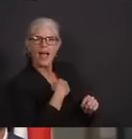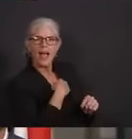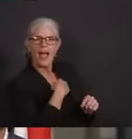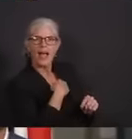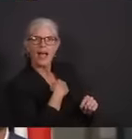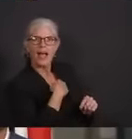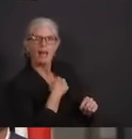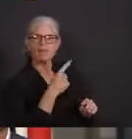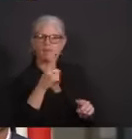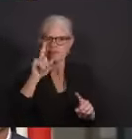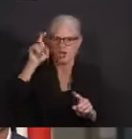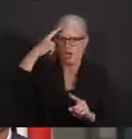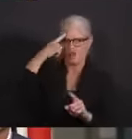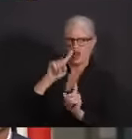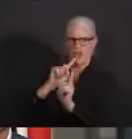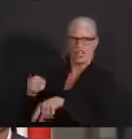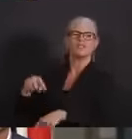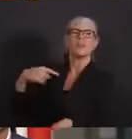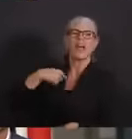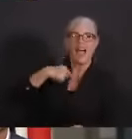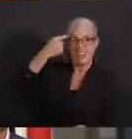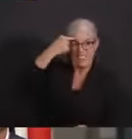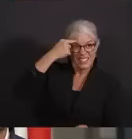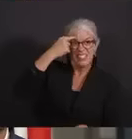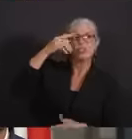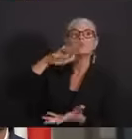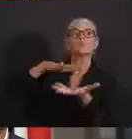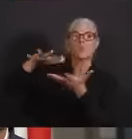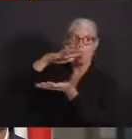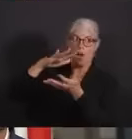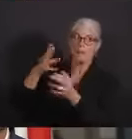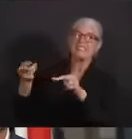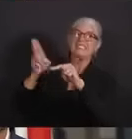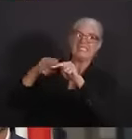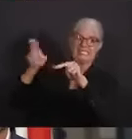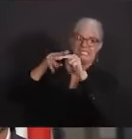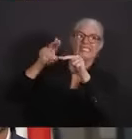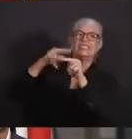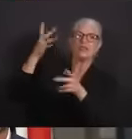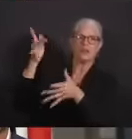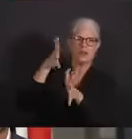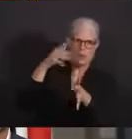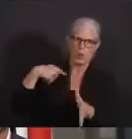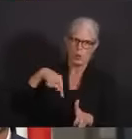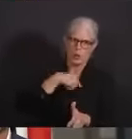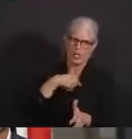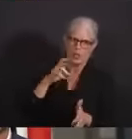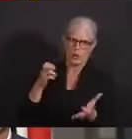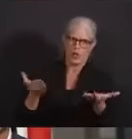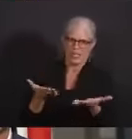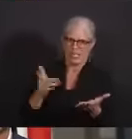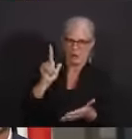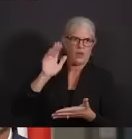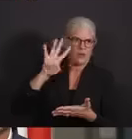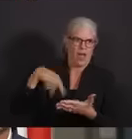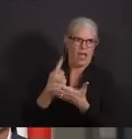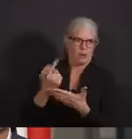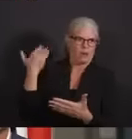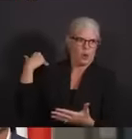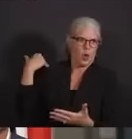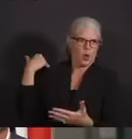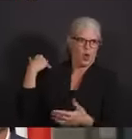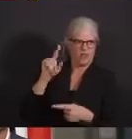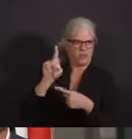storm did deteriorate because of the wind shear. I mean, we were here, 24 hours ago, and it was 180 miles an